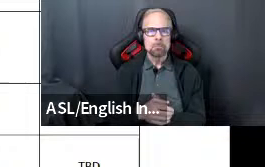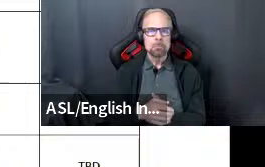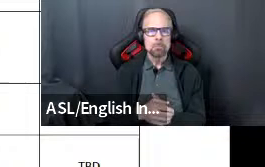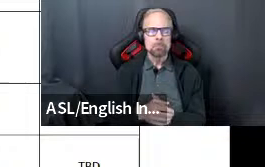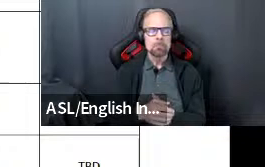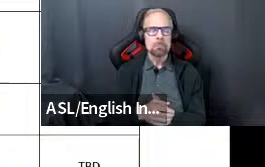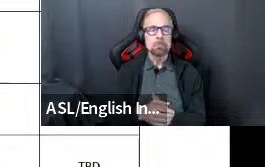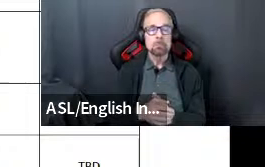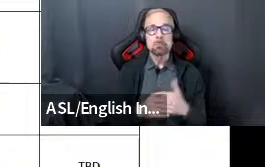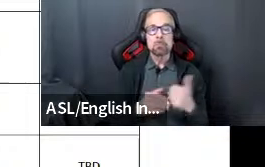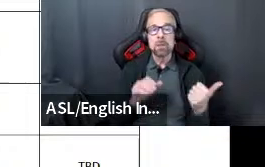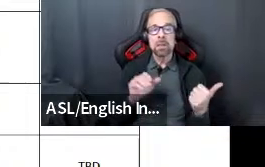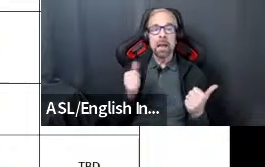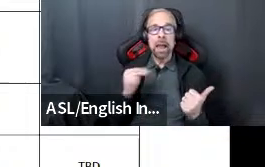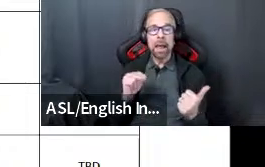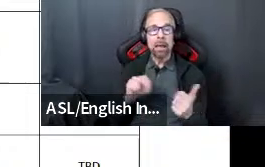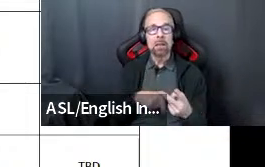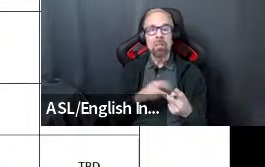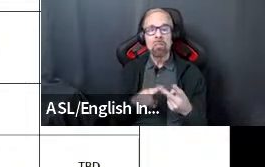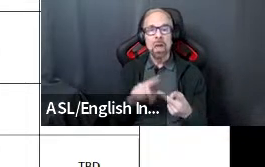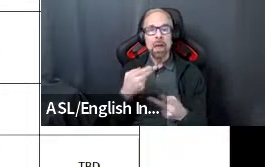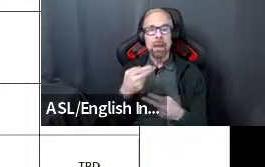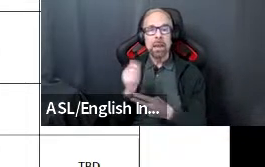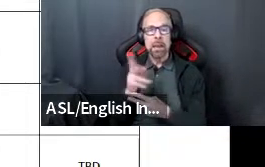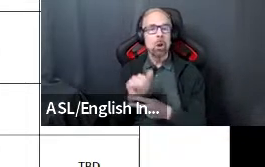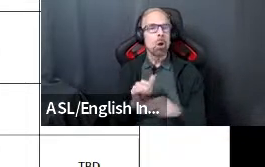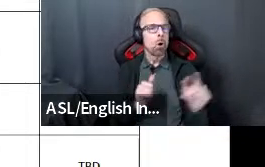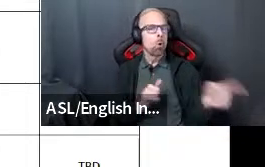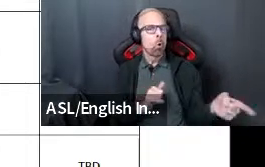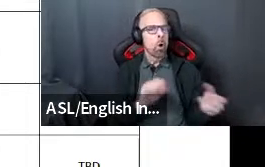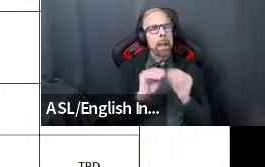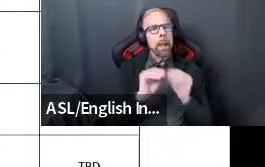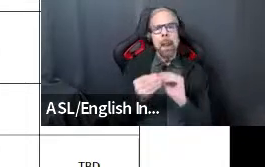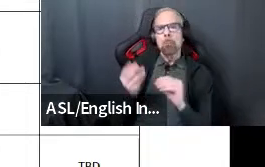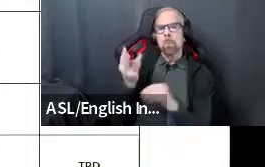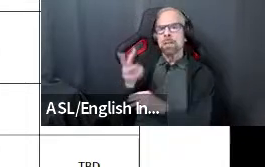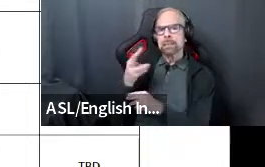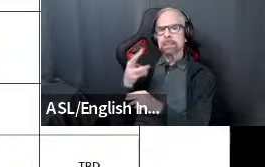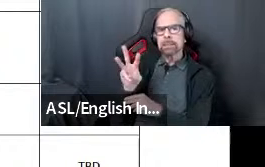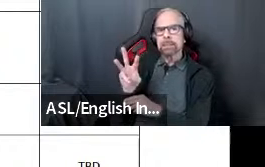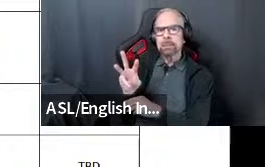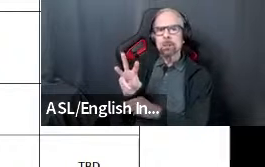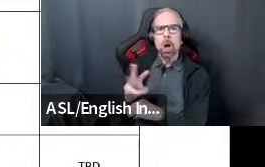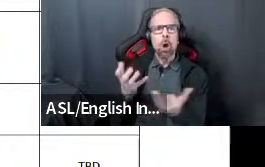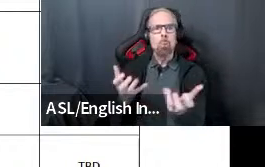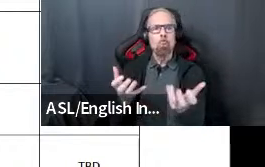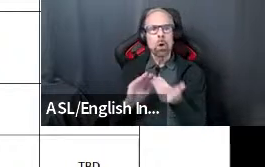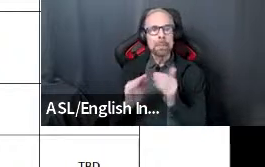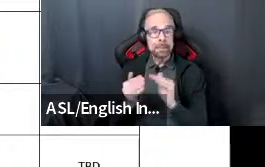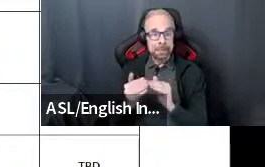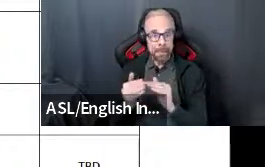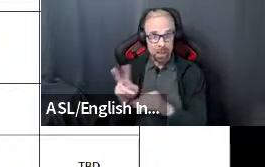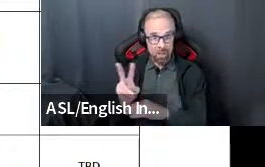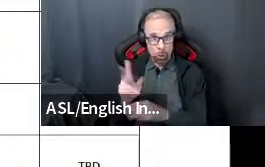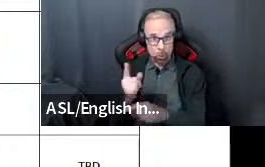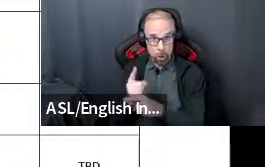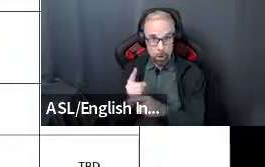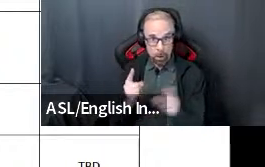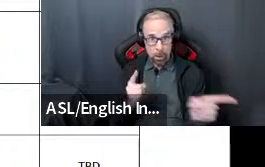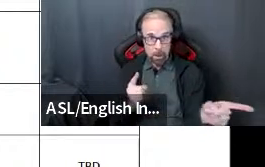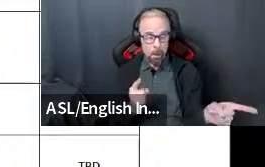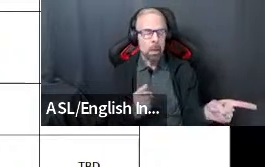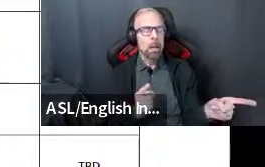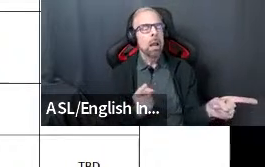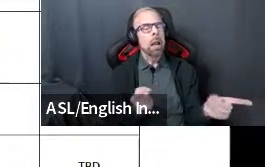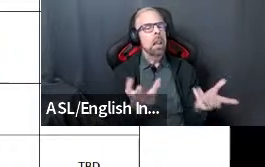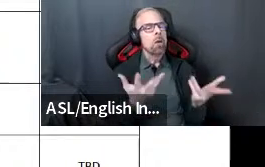Mary Ann and then Holly? On 16, you do want the city of Vancouver, right? Let me just